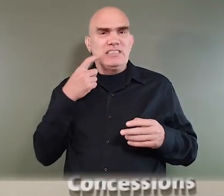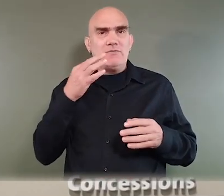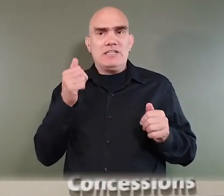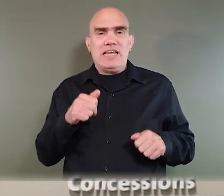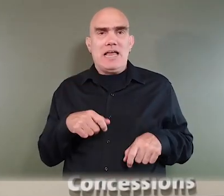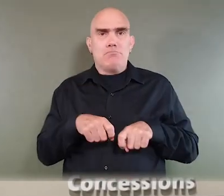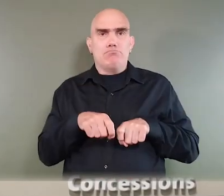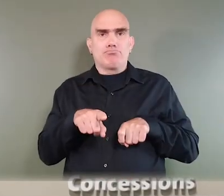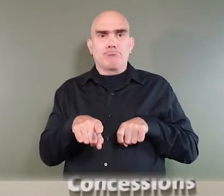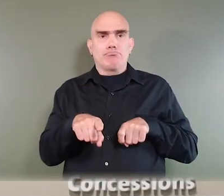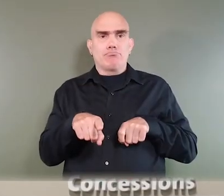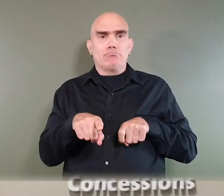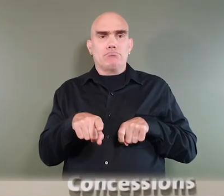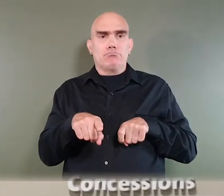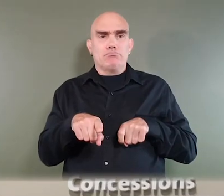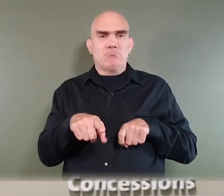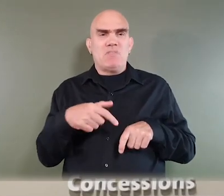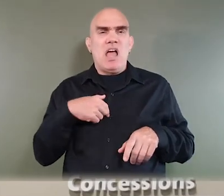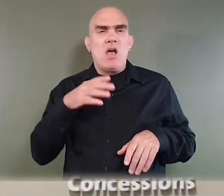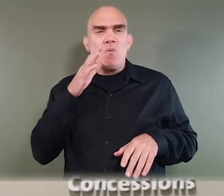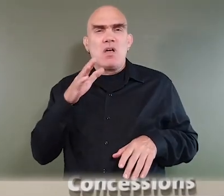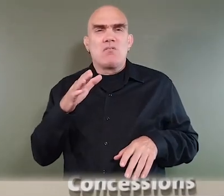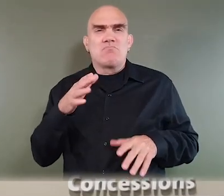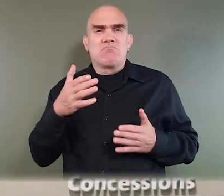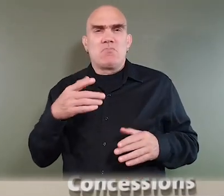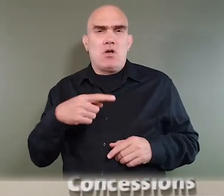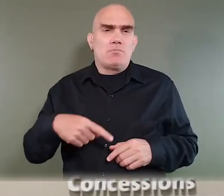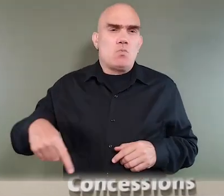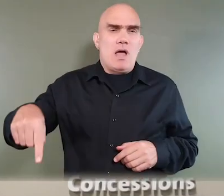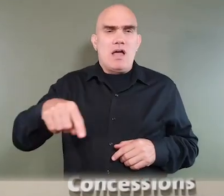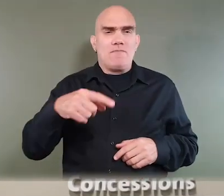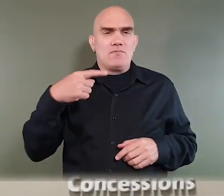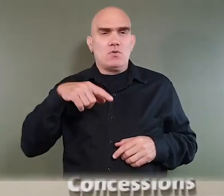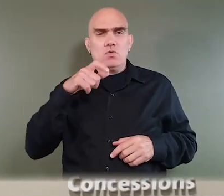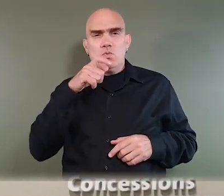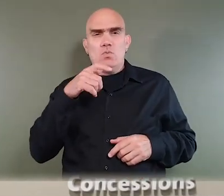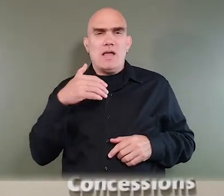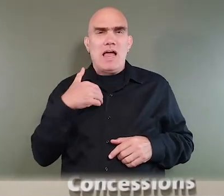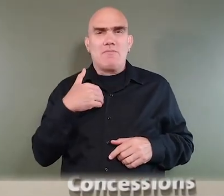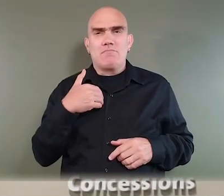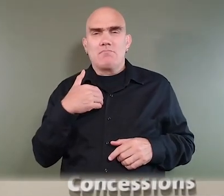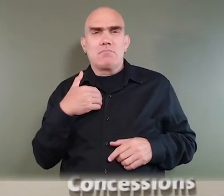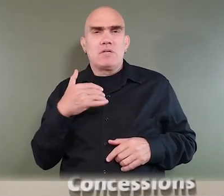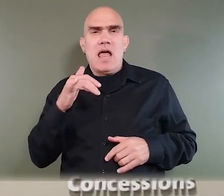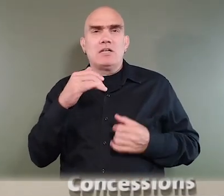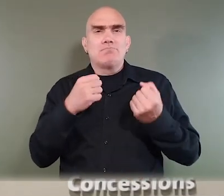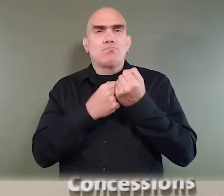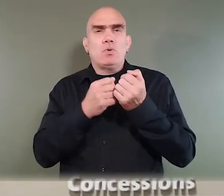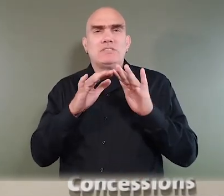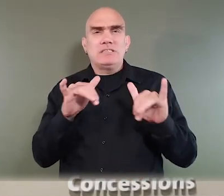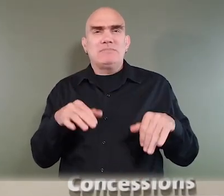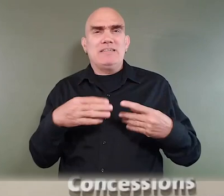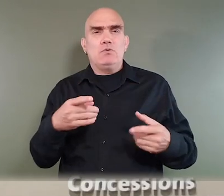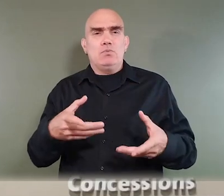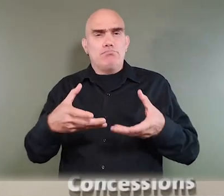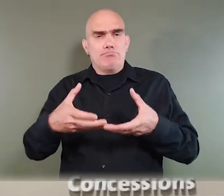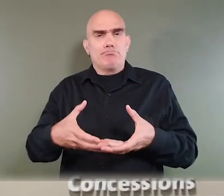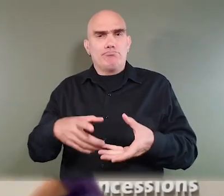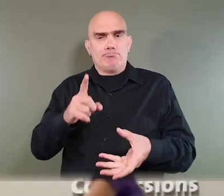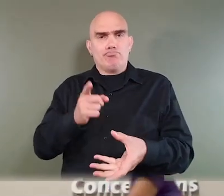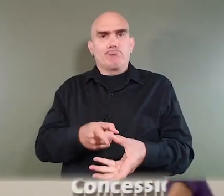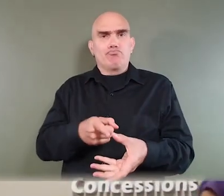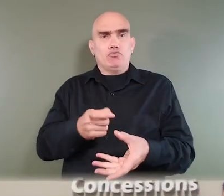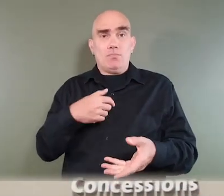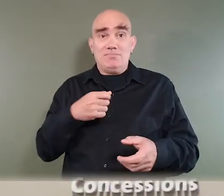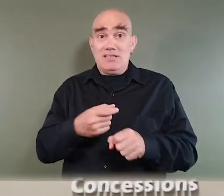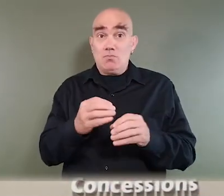come around for those that are in support systems and give them a block to put their feet on. So we're making this extremely accessible.